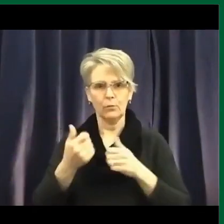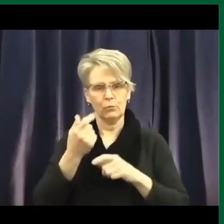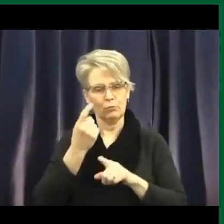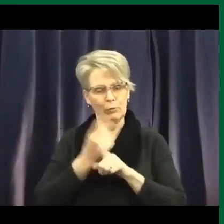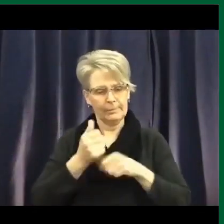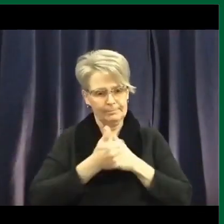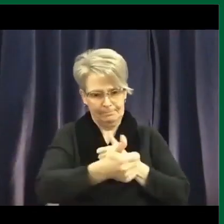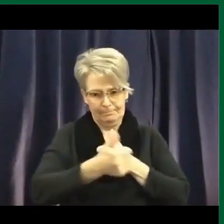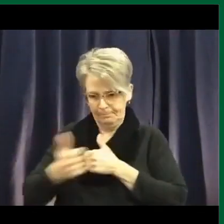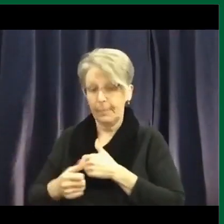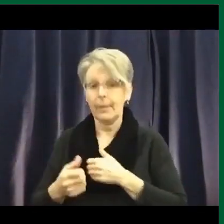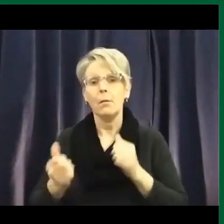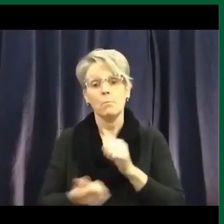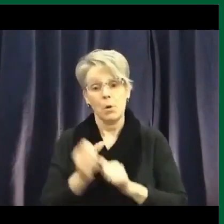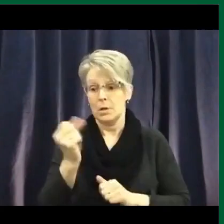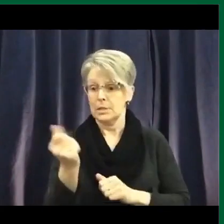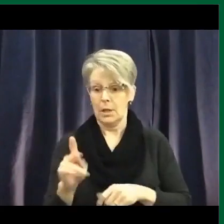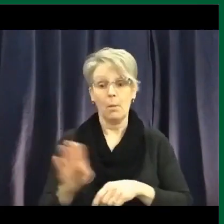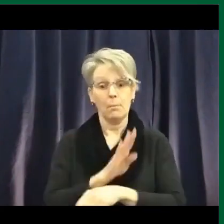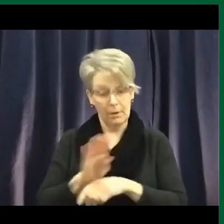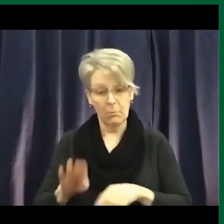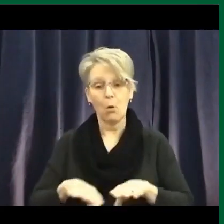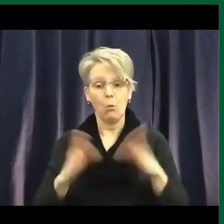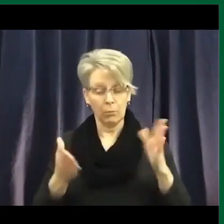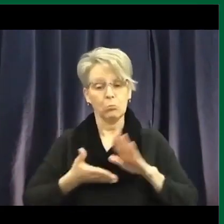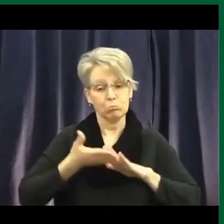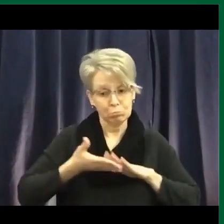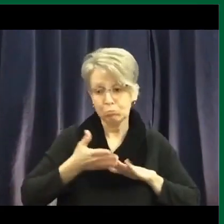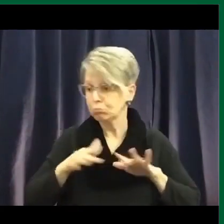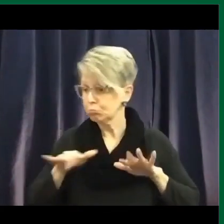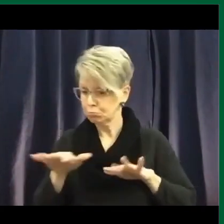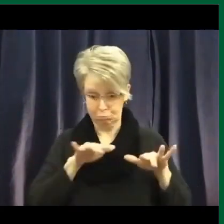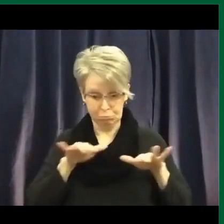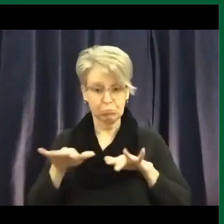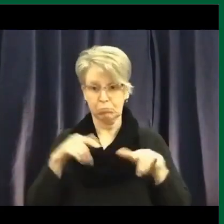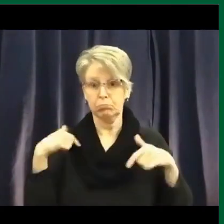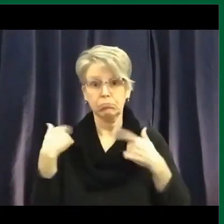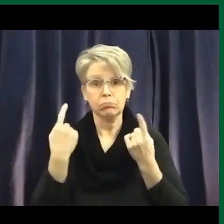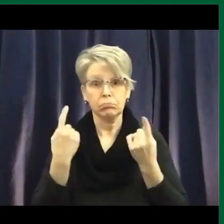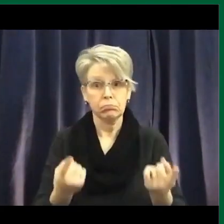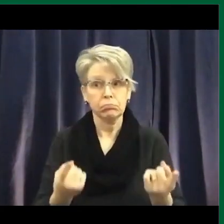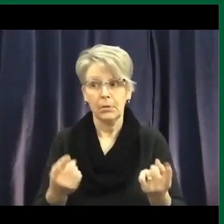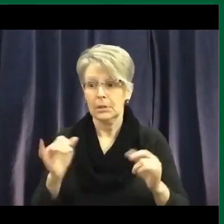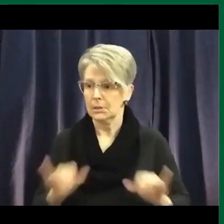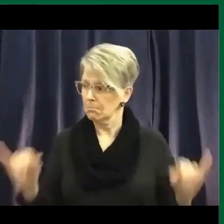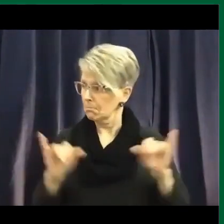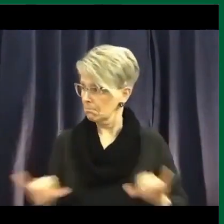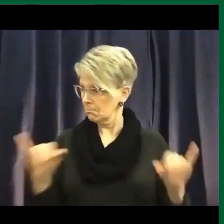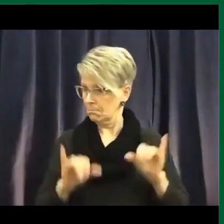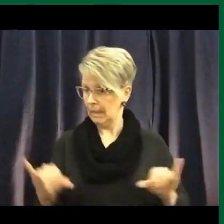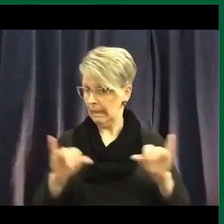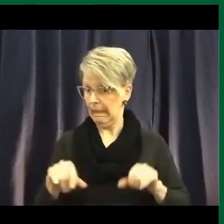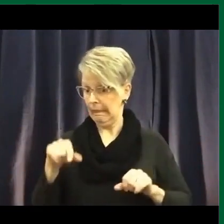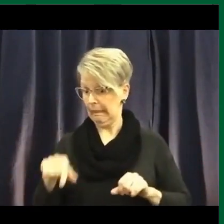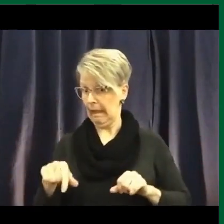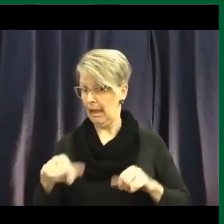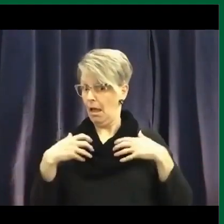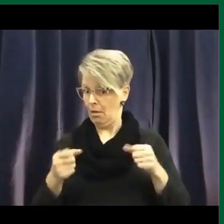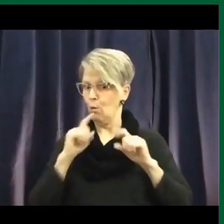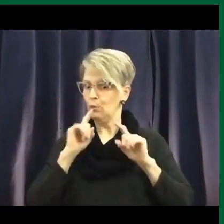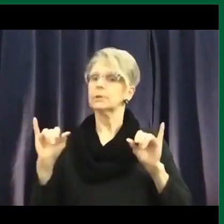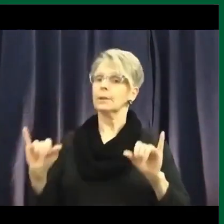Saskatchewan businesses are open and operating safely under the current public health orders that we have had in place for some time. Those public health orders will remain in